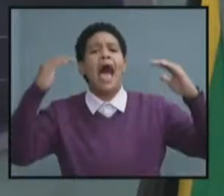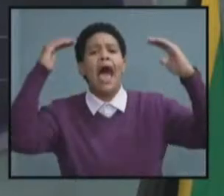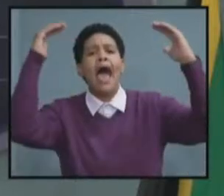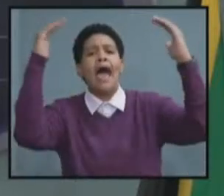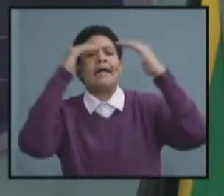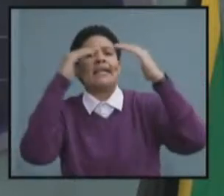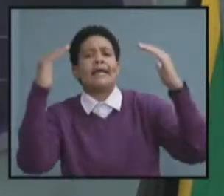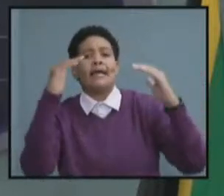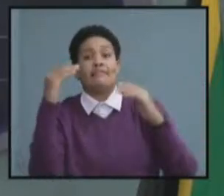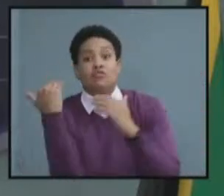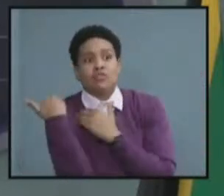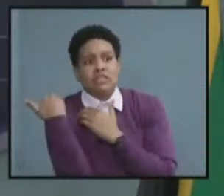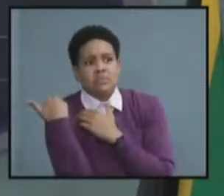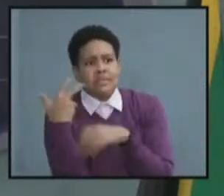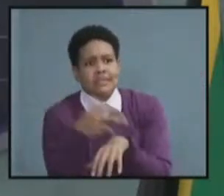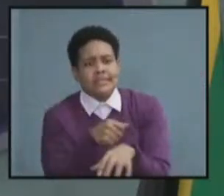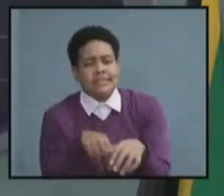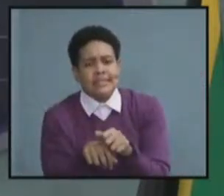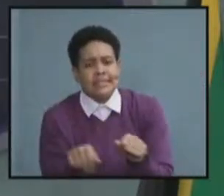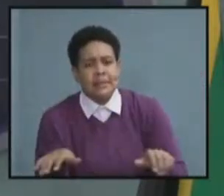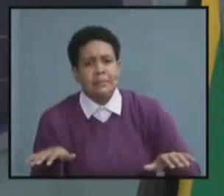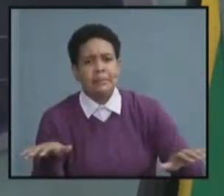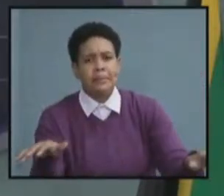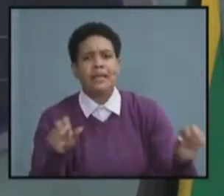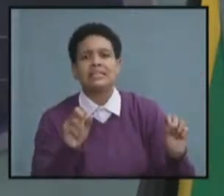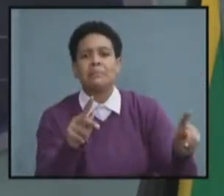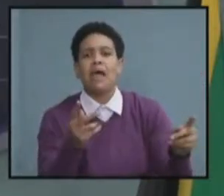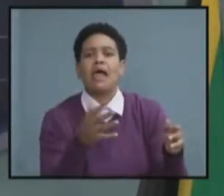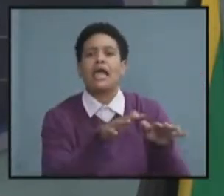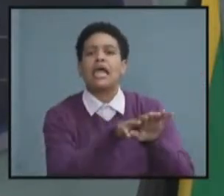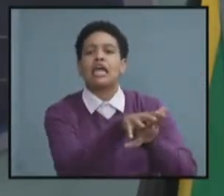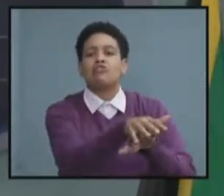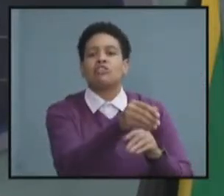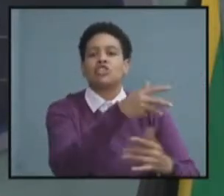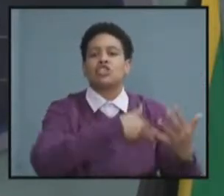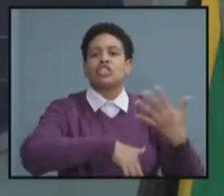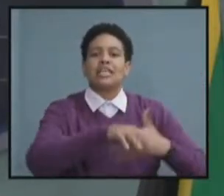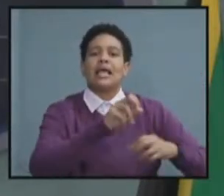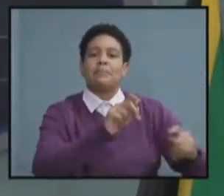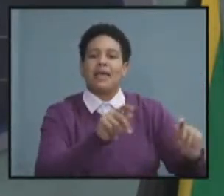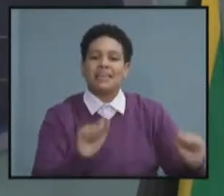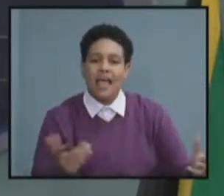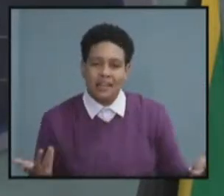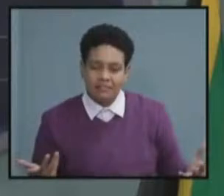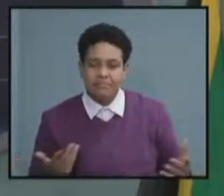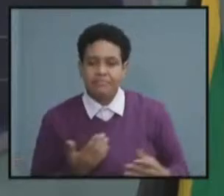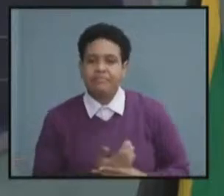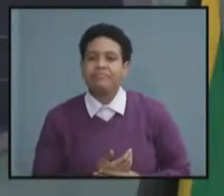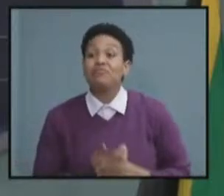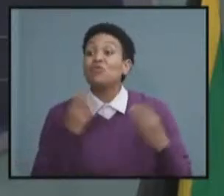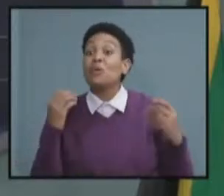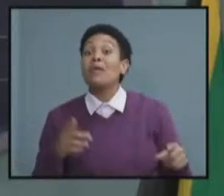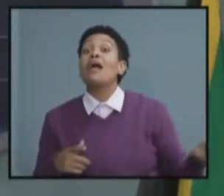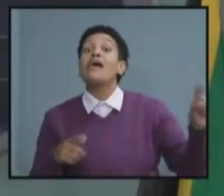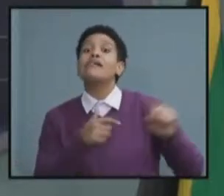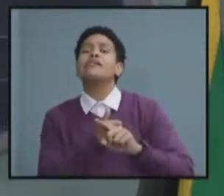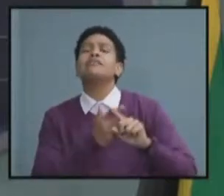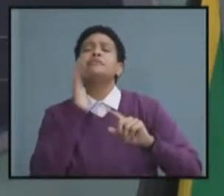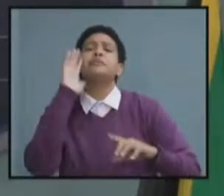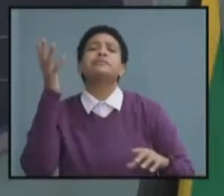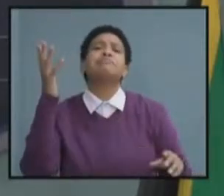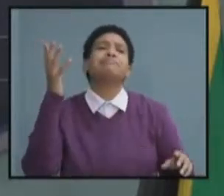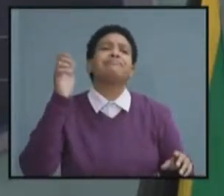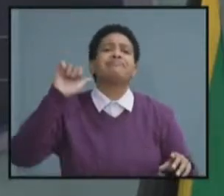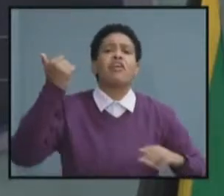of responsibility as they are reintegrated into the society. So many of them would be coming